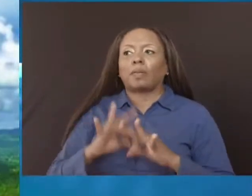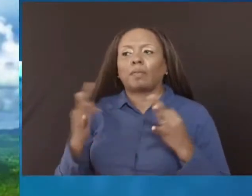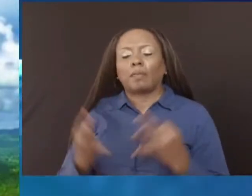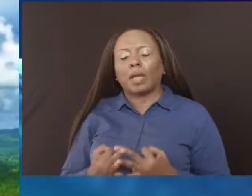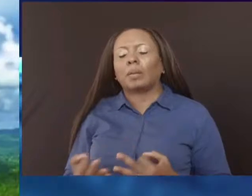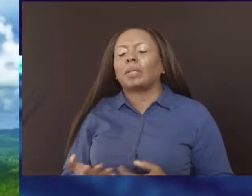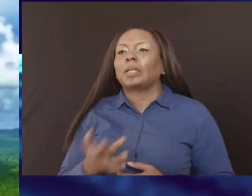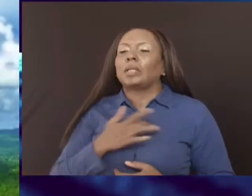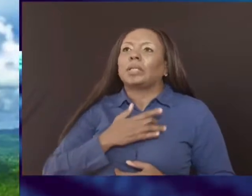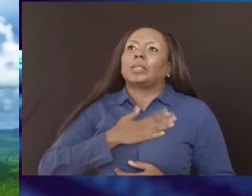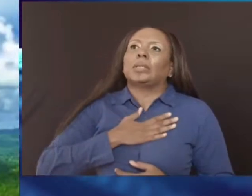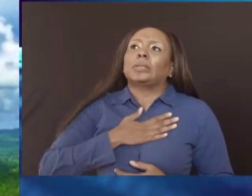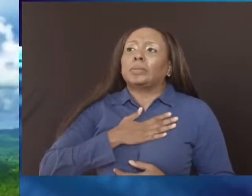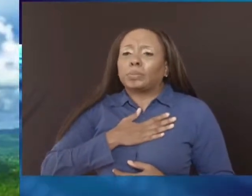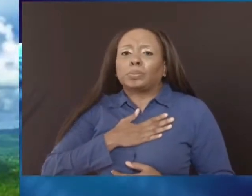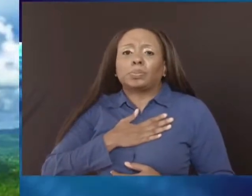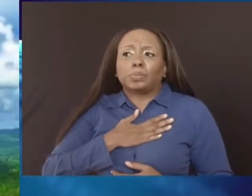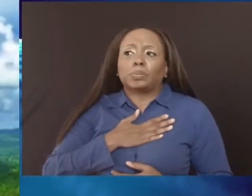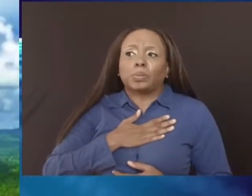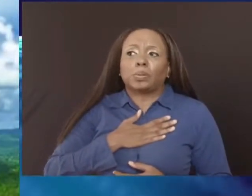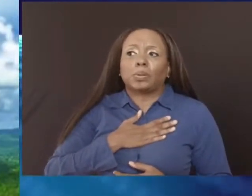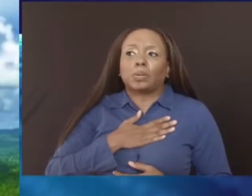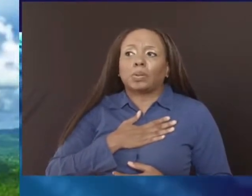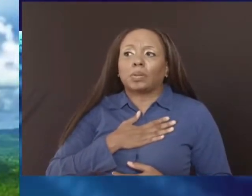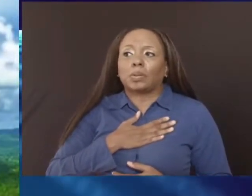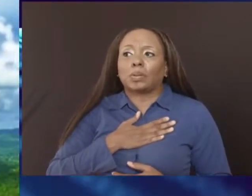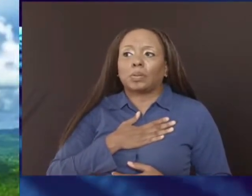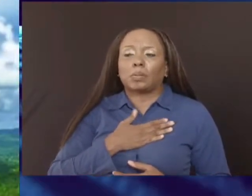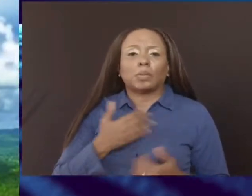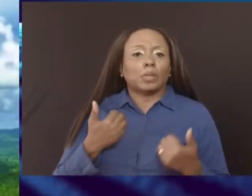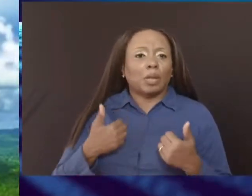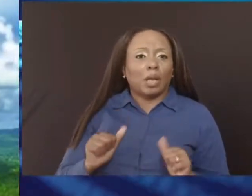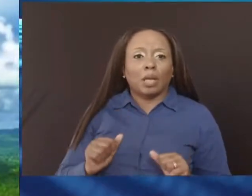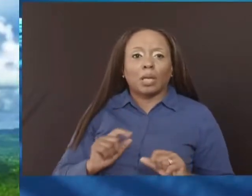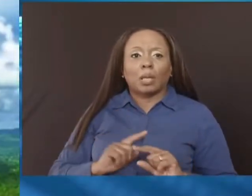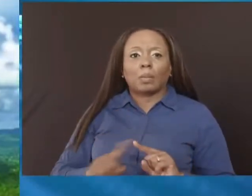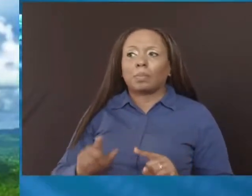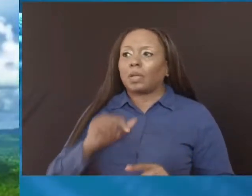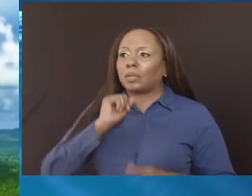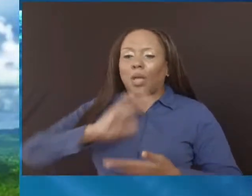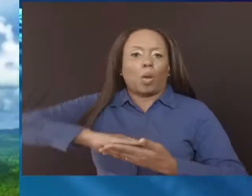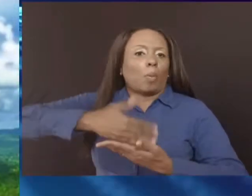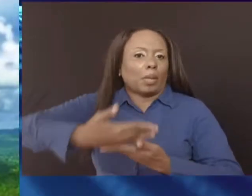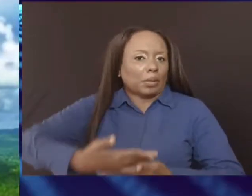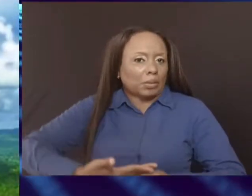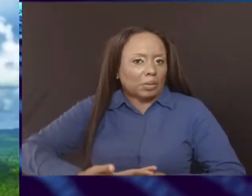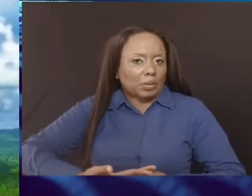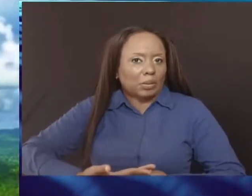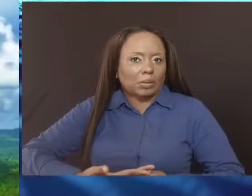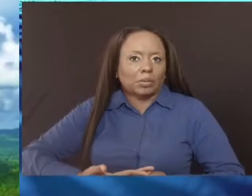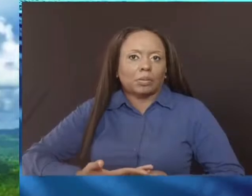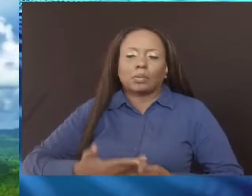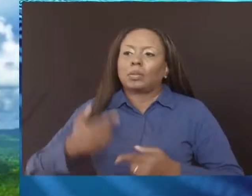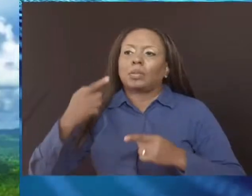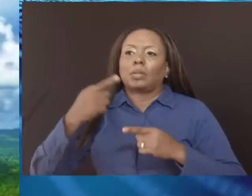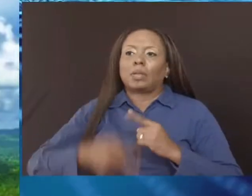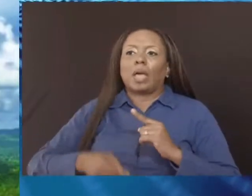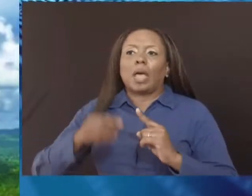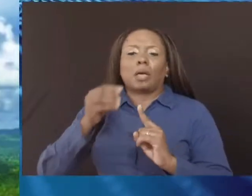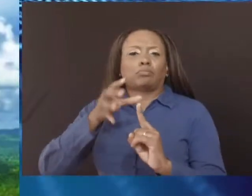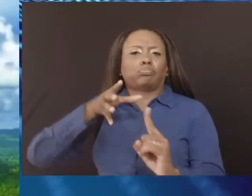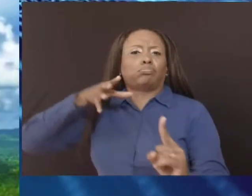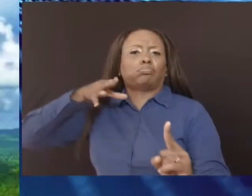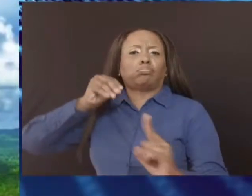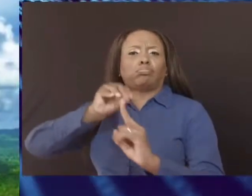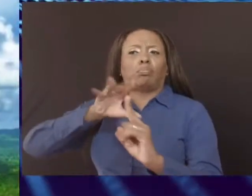need closure, and so we try to accommodate as much as possible, but certainly not an open casket, because we cannot expose our death care workers, and